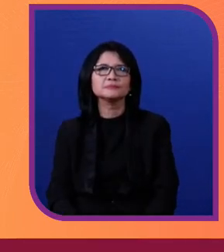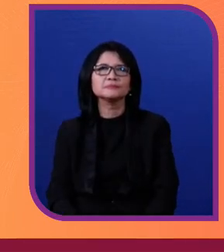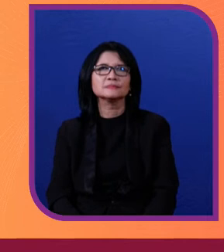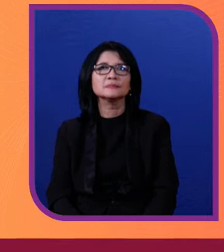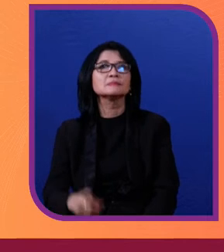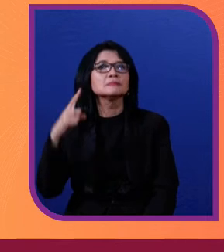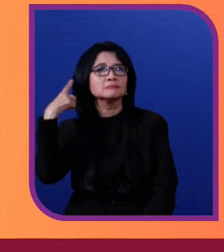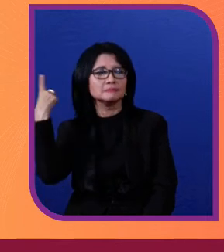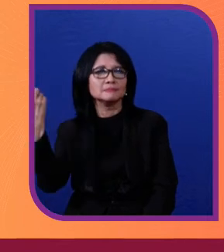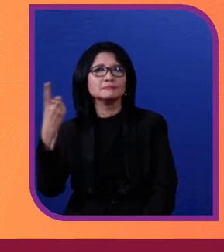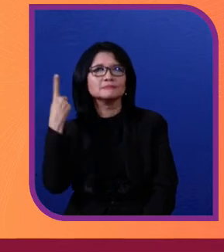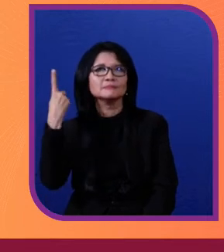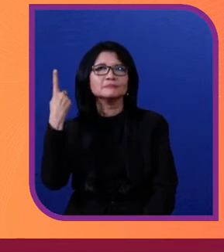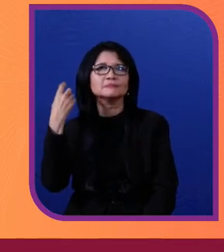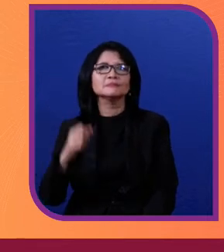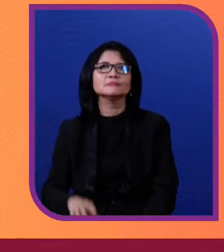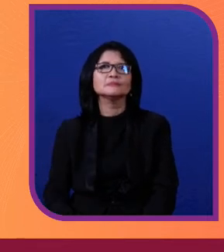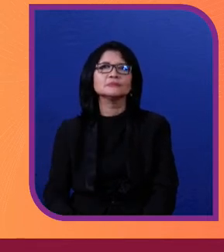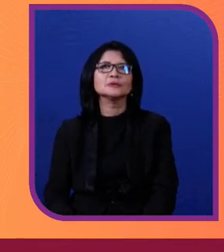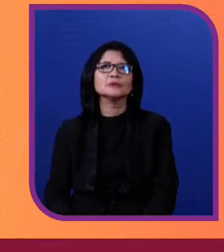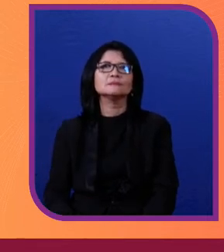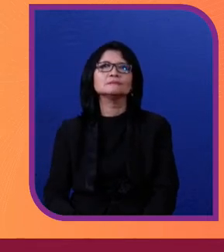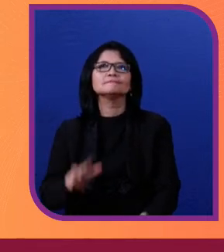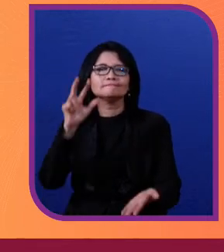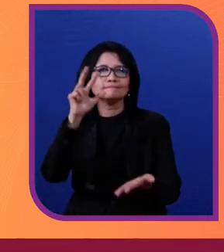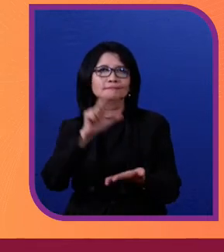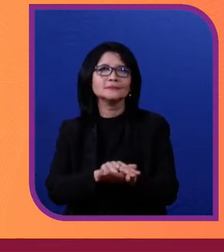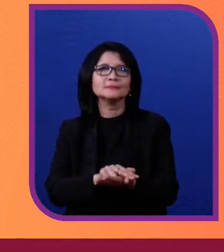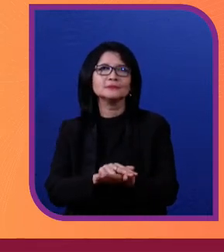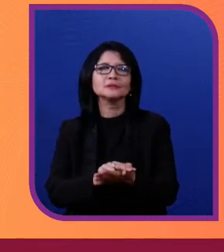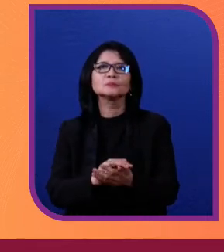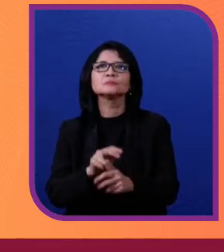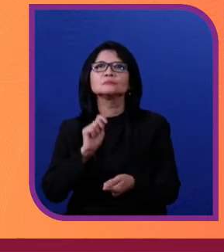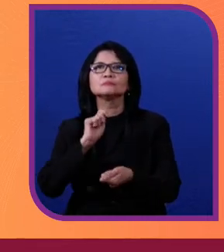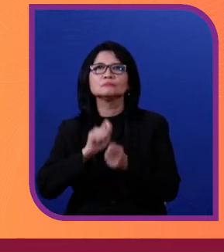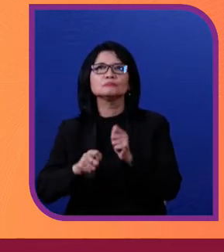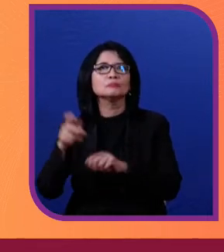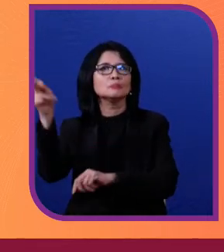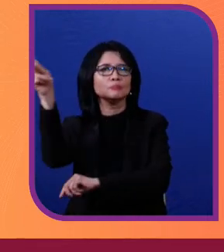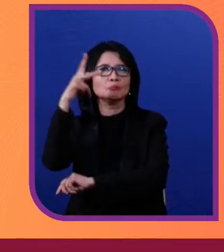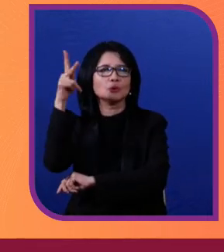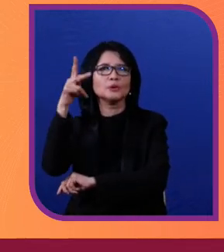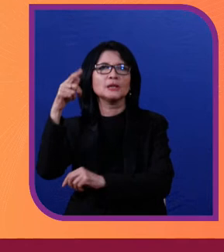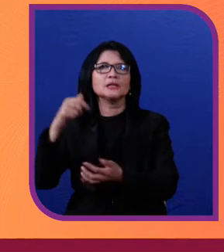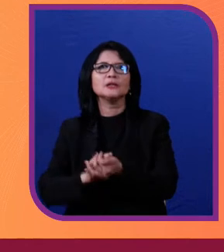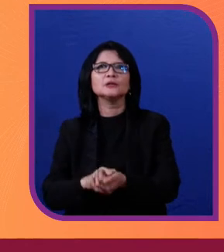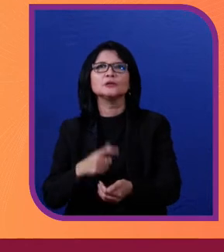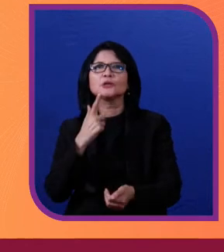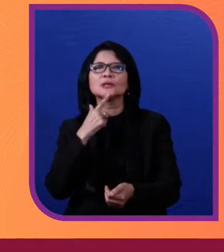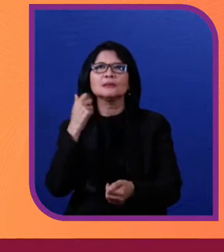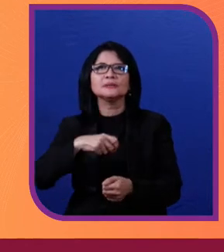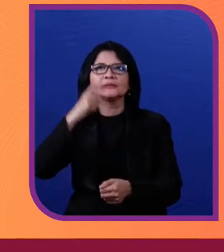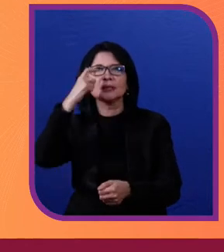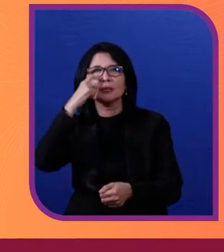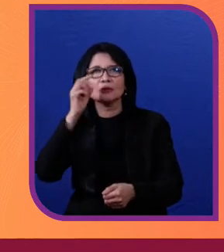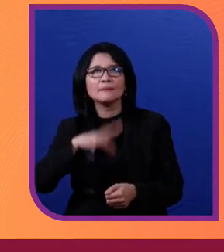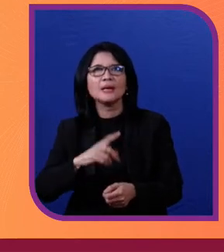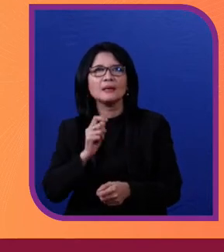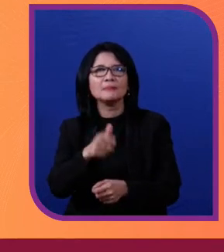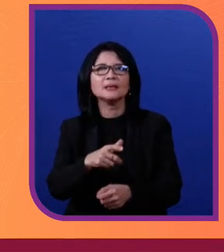piranti lunak the project pengel the sword with Ratu